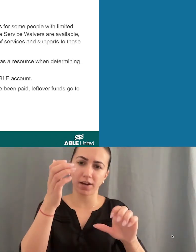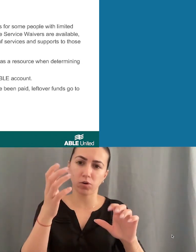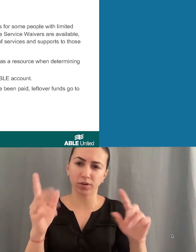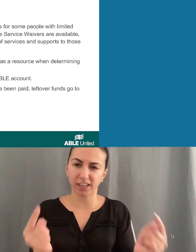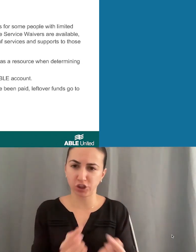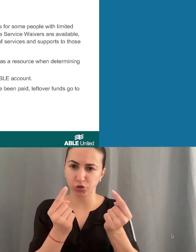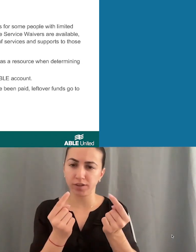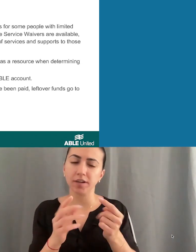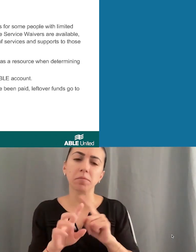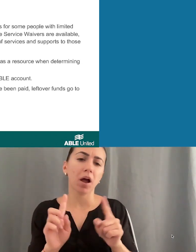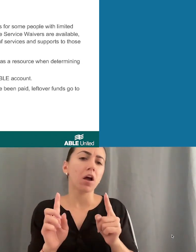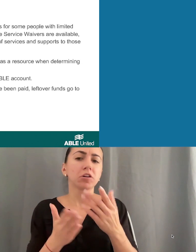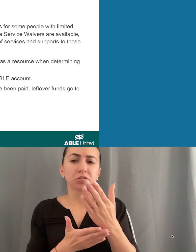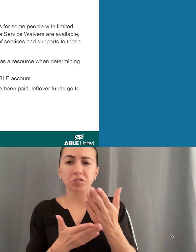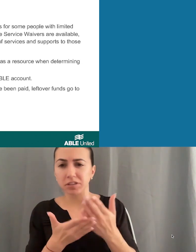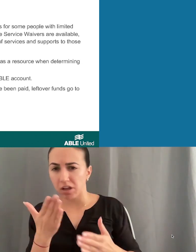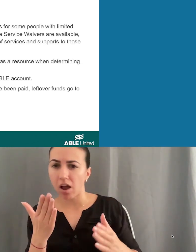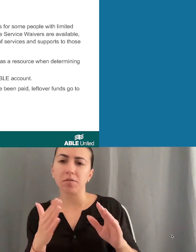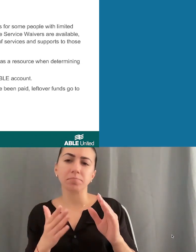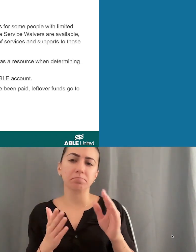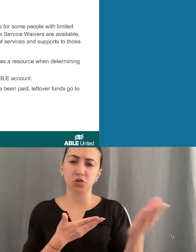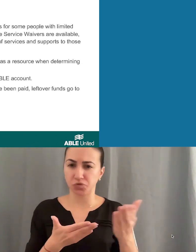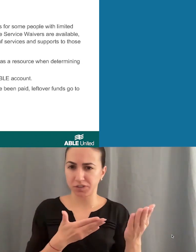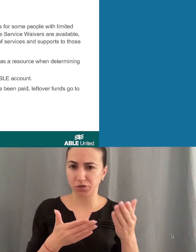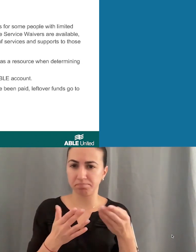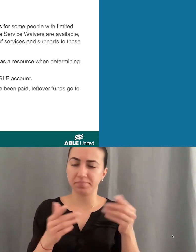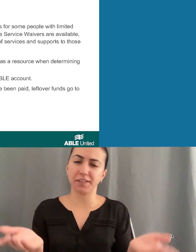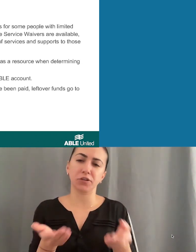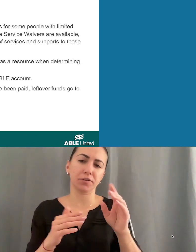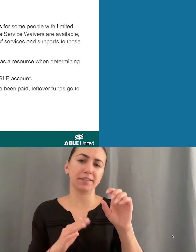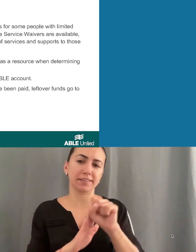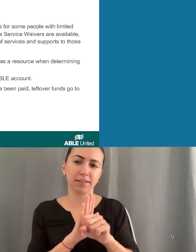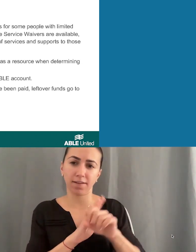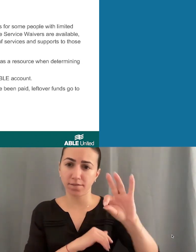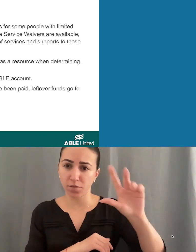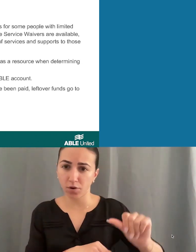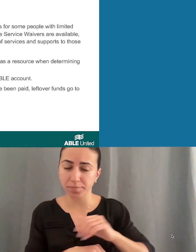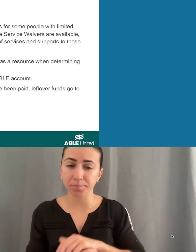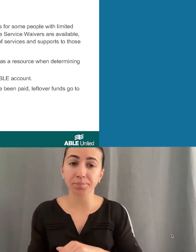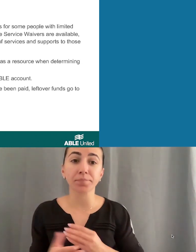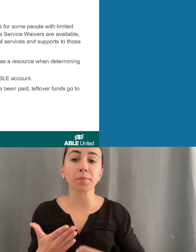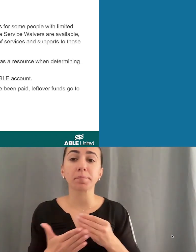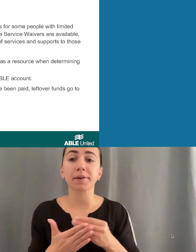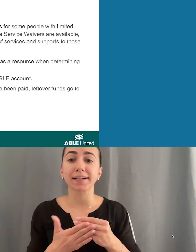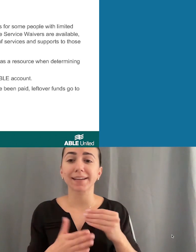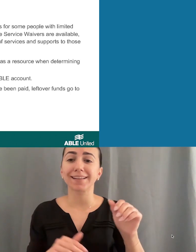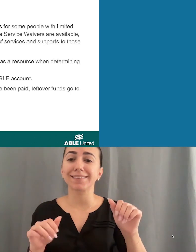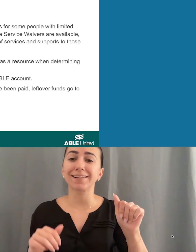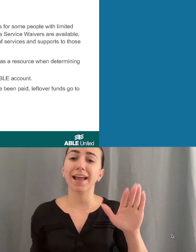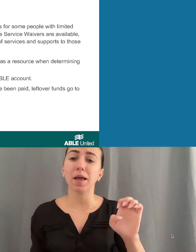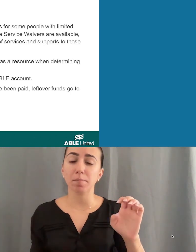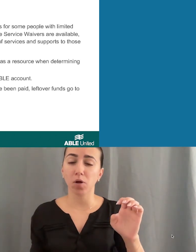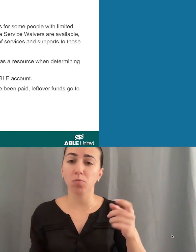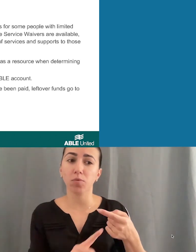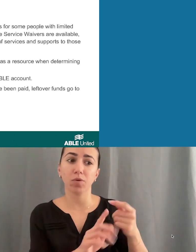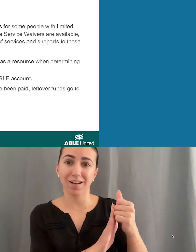provides a very robust set of services throughout the state. Generally, funds in the ABLE account or even taken out of the